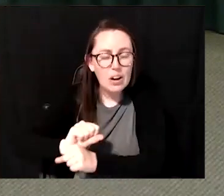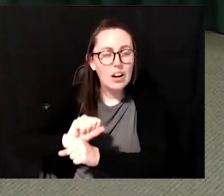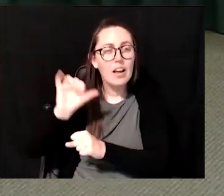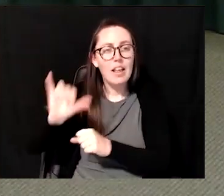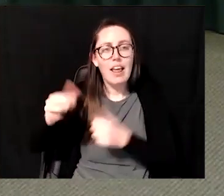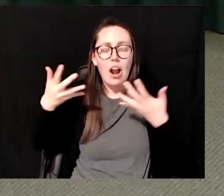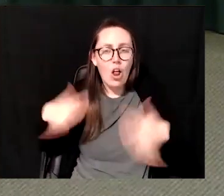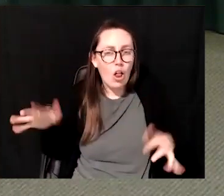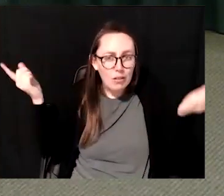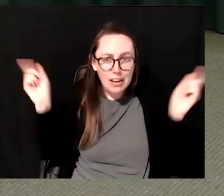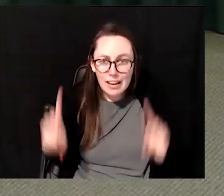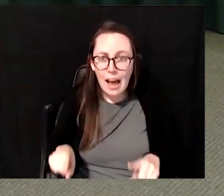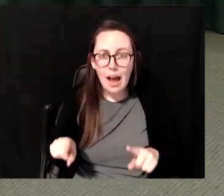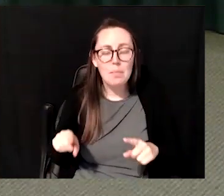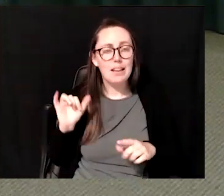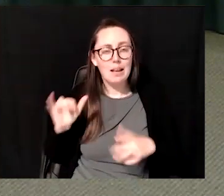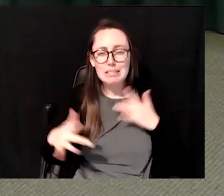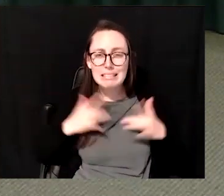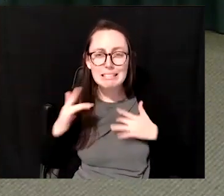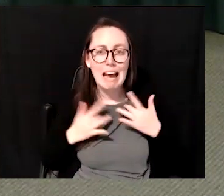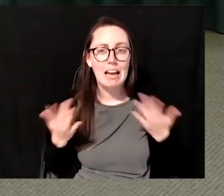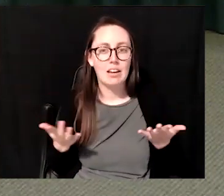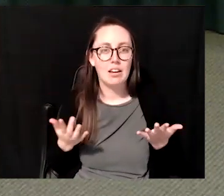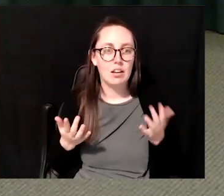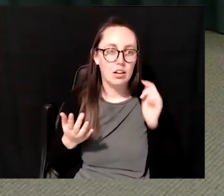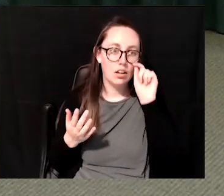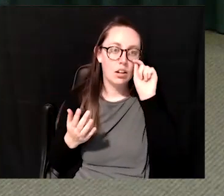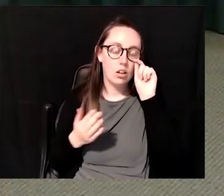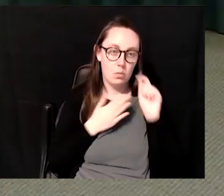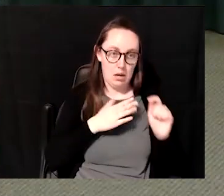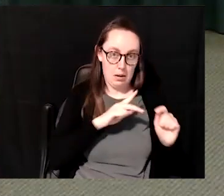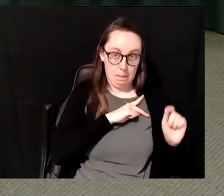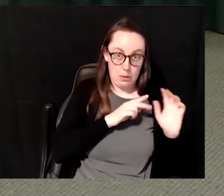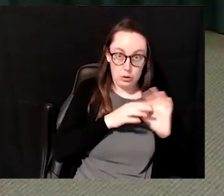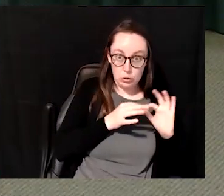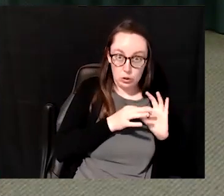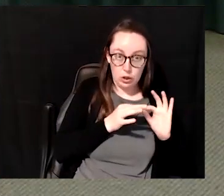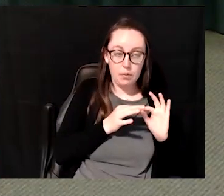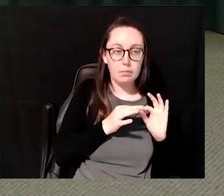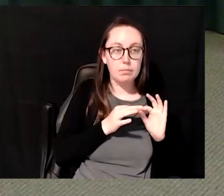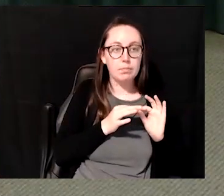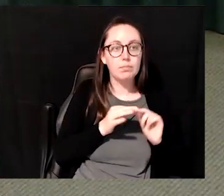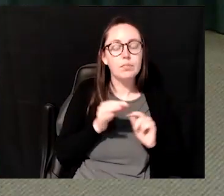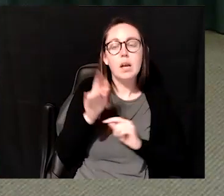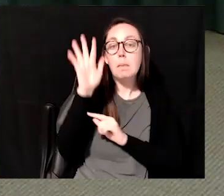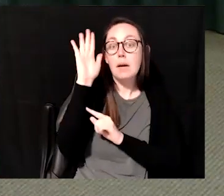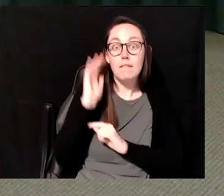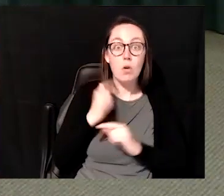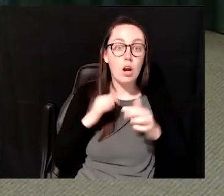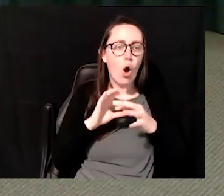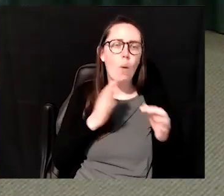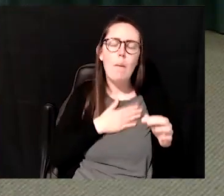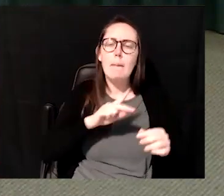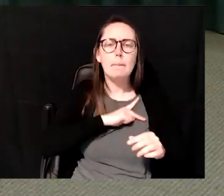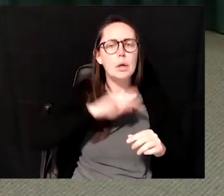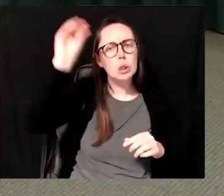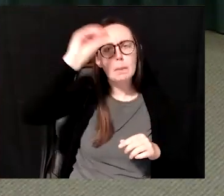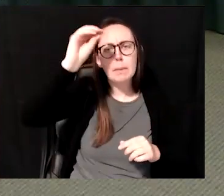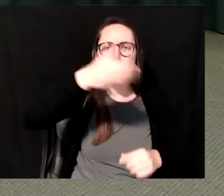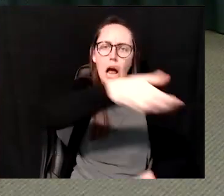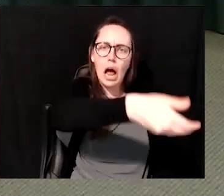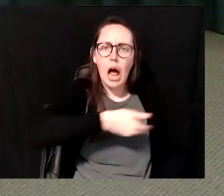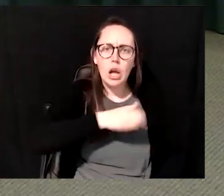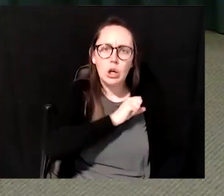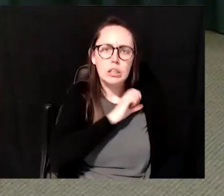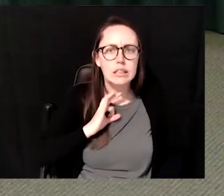comment is that back then I don't know that I would have said like I my personal opinion is you should hire someone but um I'm